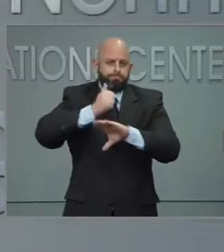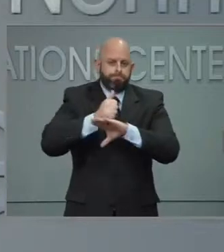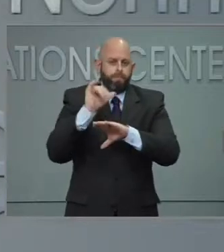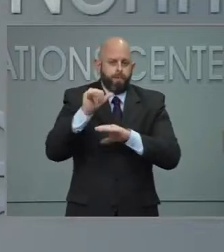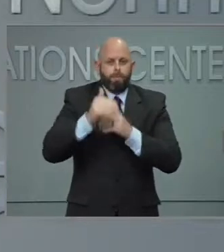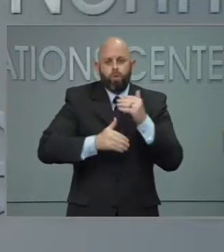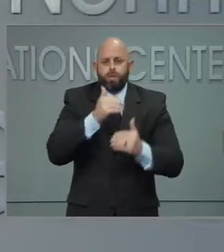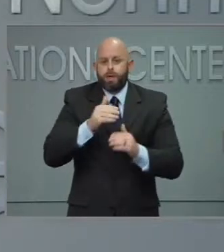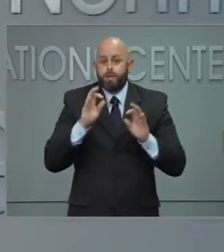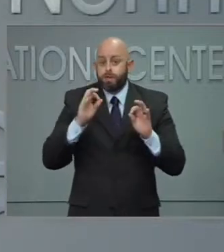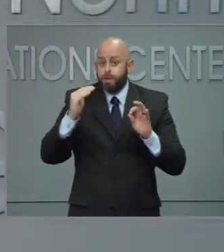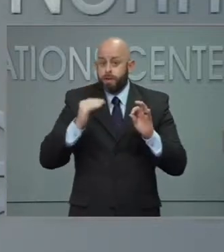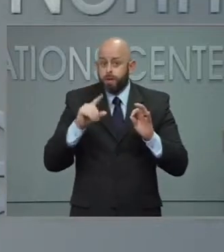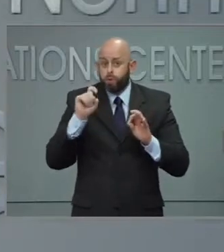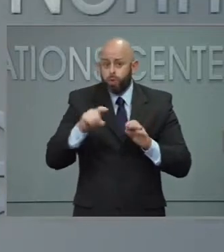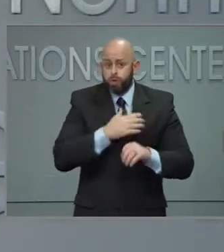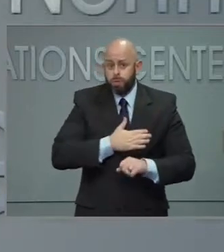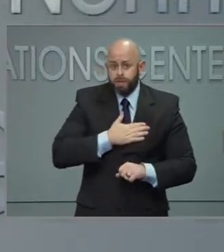Next question, please.